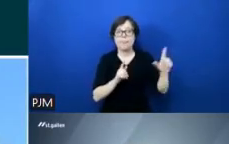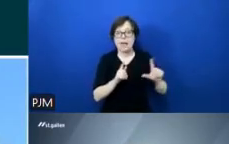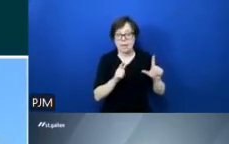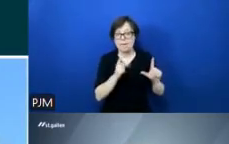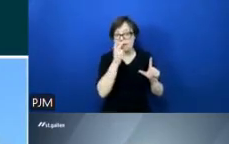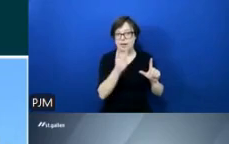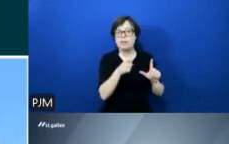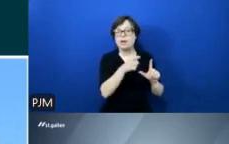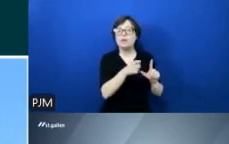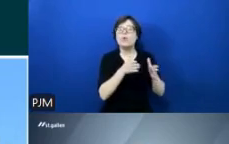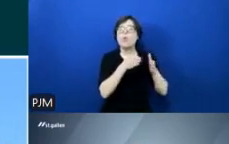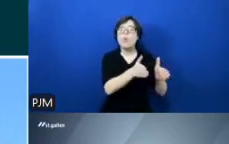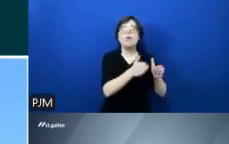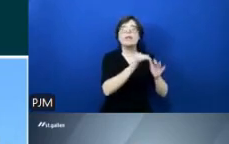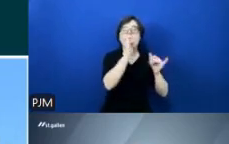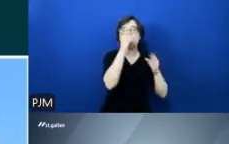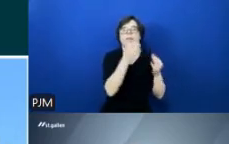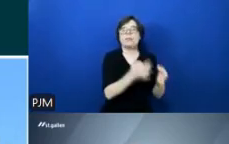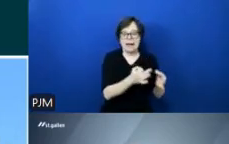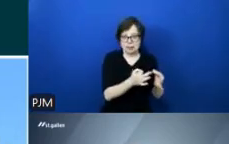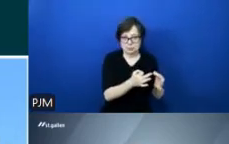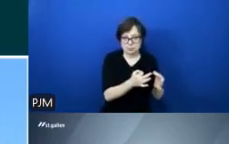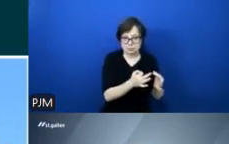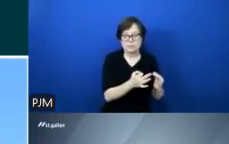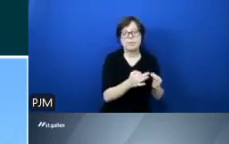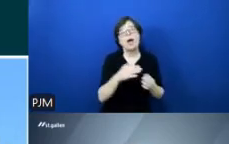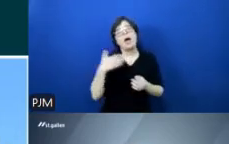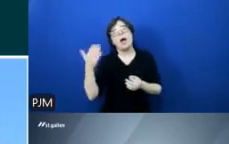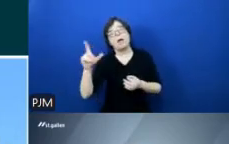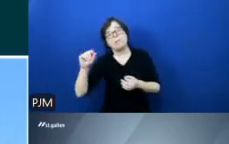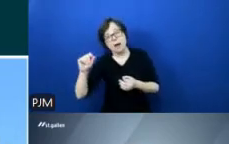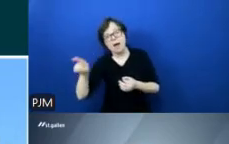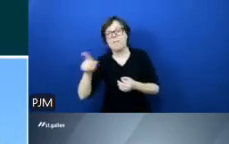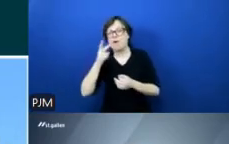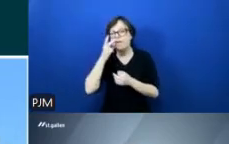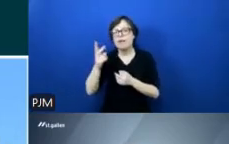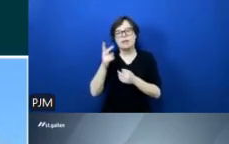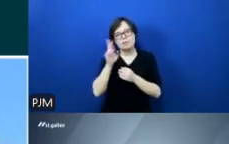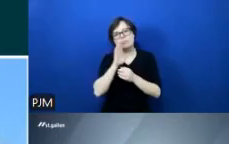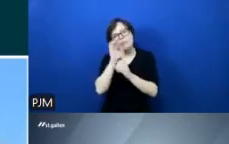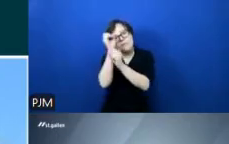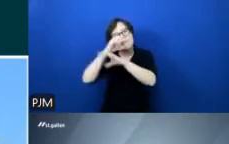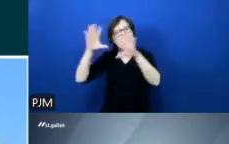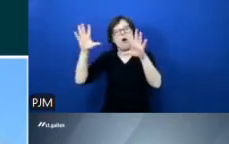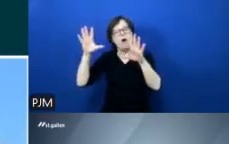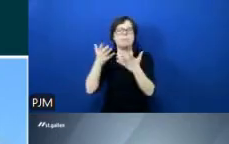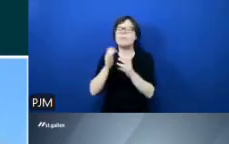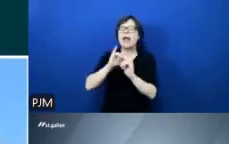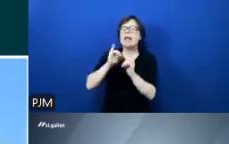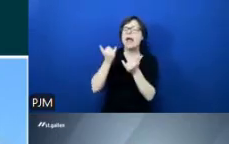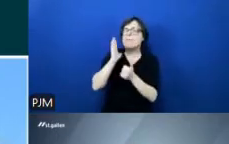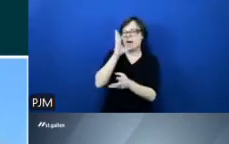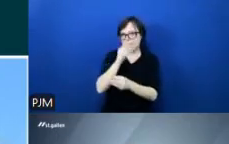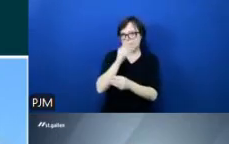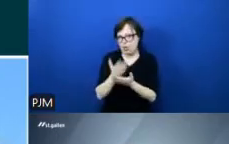according to the Sponge City concept. In the right-hand side, in the left-hand side, you can see how it looks now. On the right-hand side, the visualization,